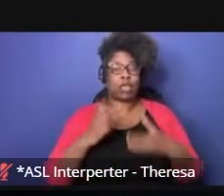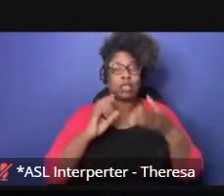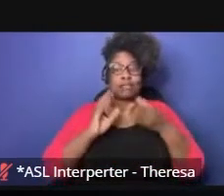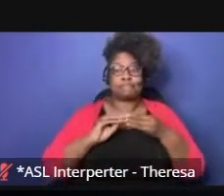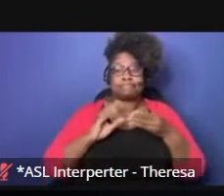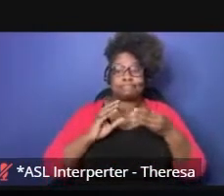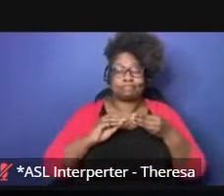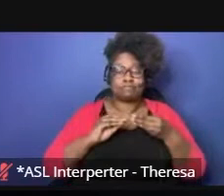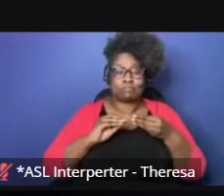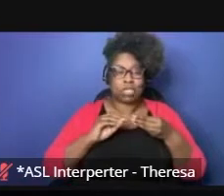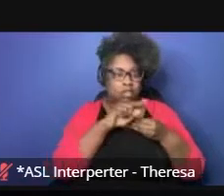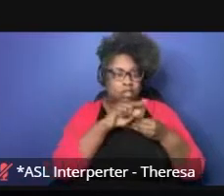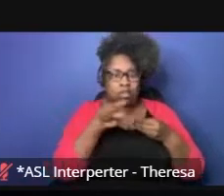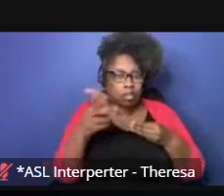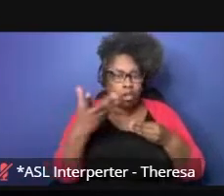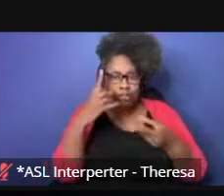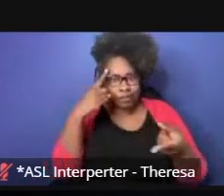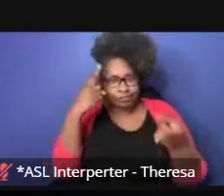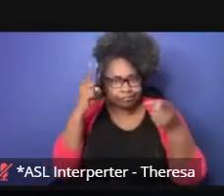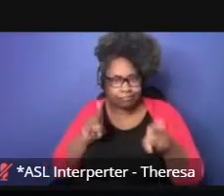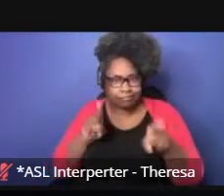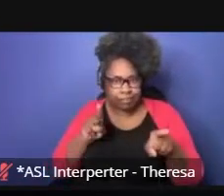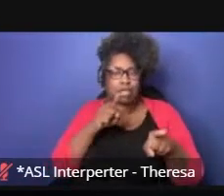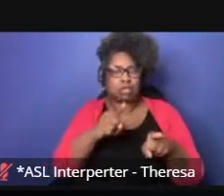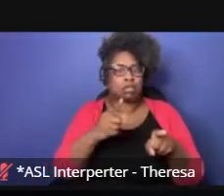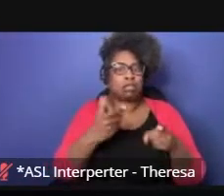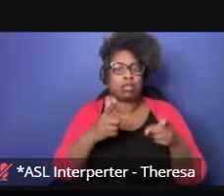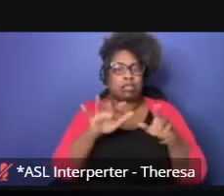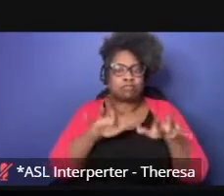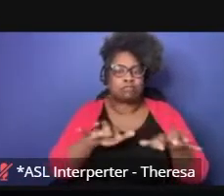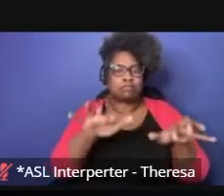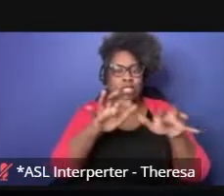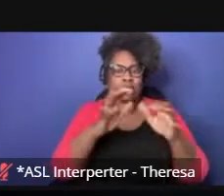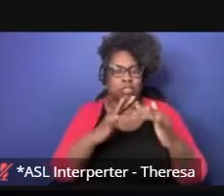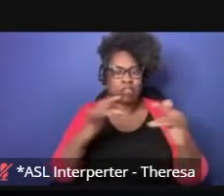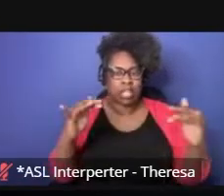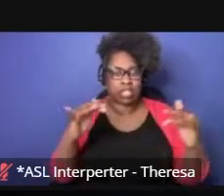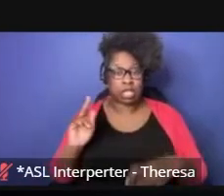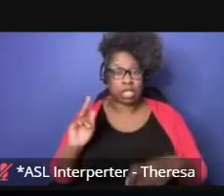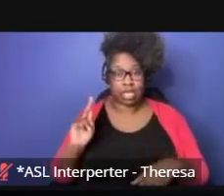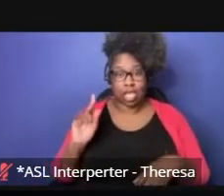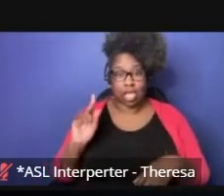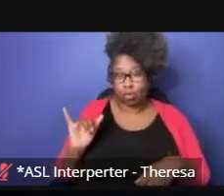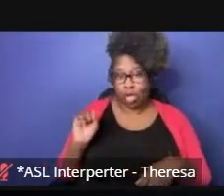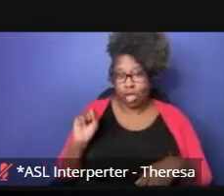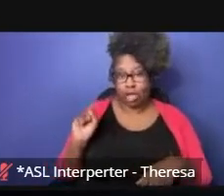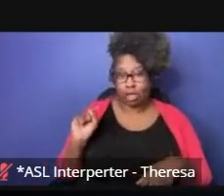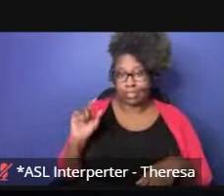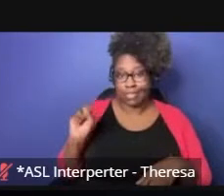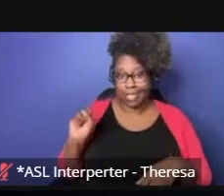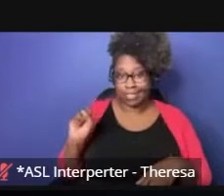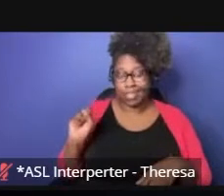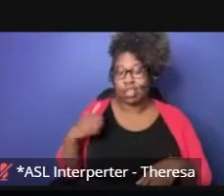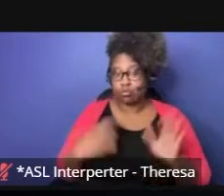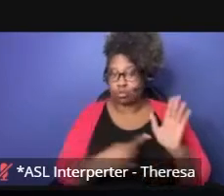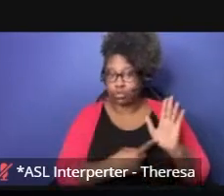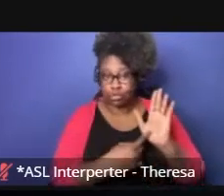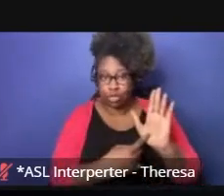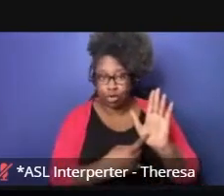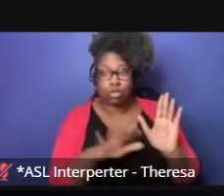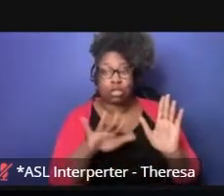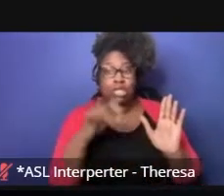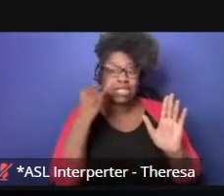community. We looked at the KY stats and shared how much money you can make as far as having